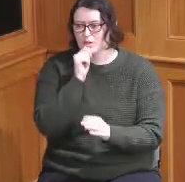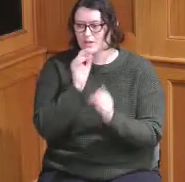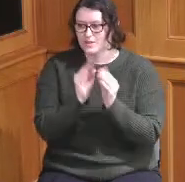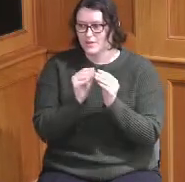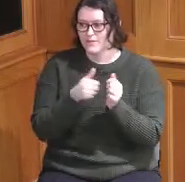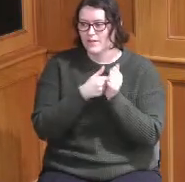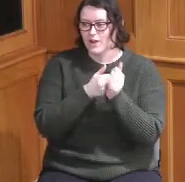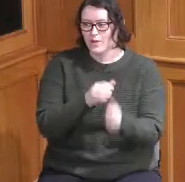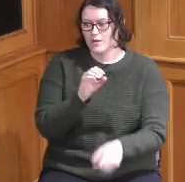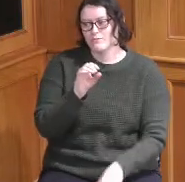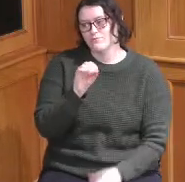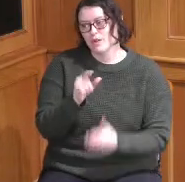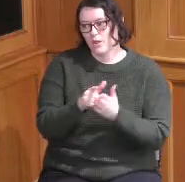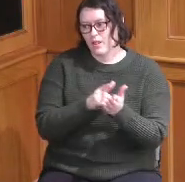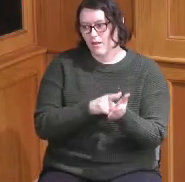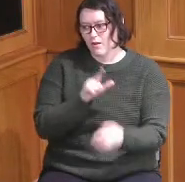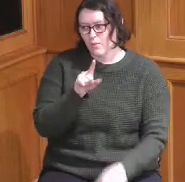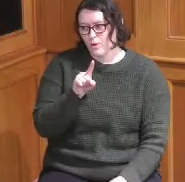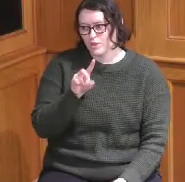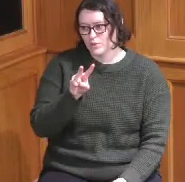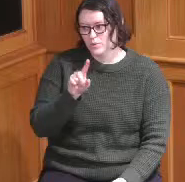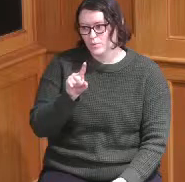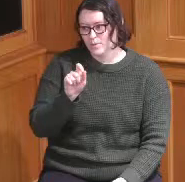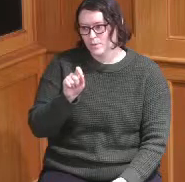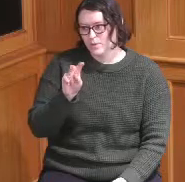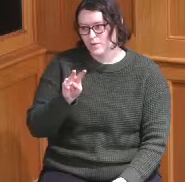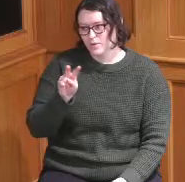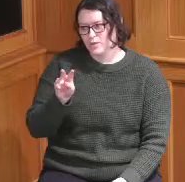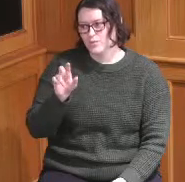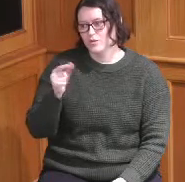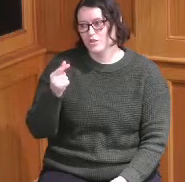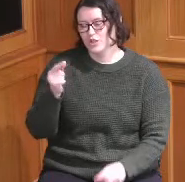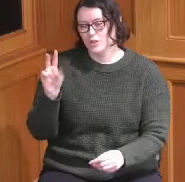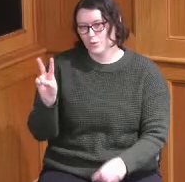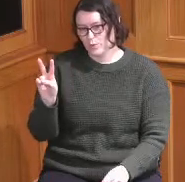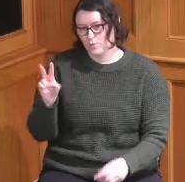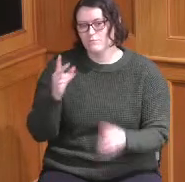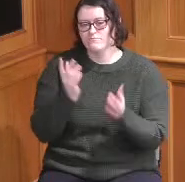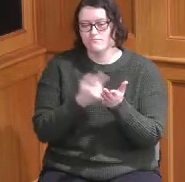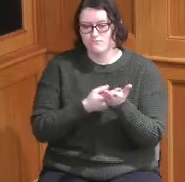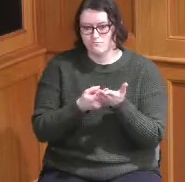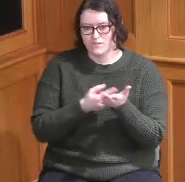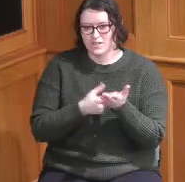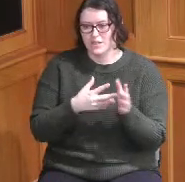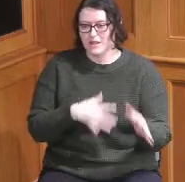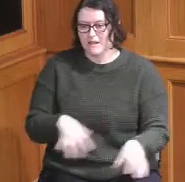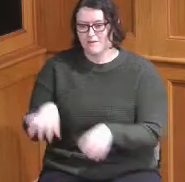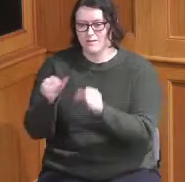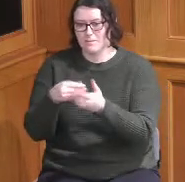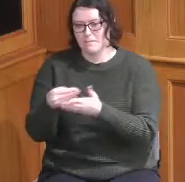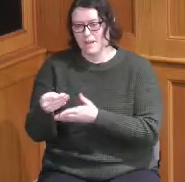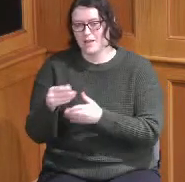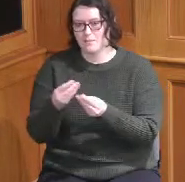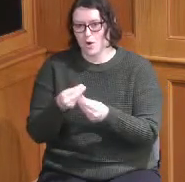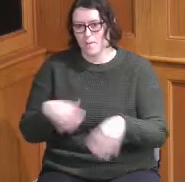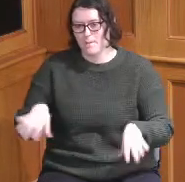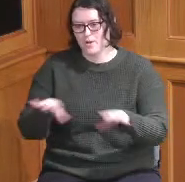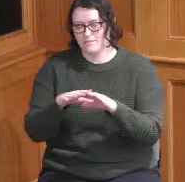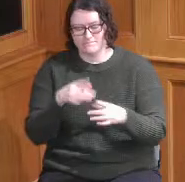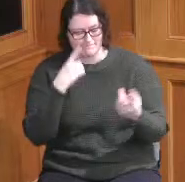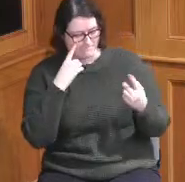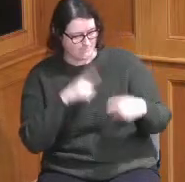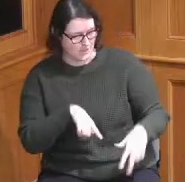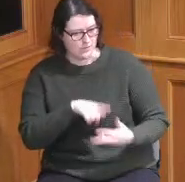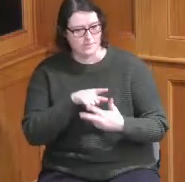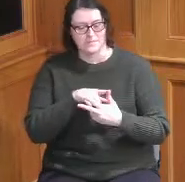to Ohio Revised Code Section 121.22G2 to discuss the acquisition of property. Second. Commissioner